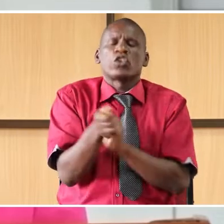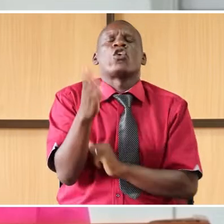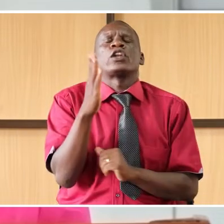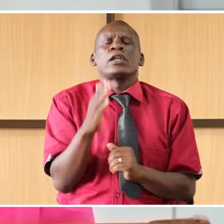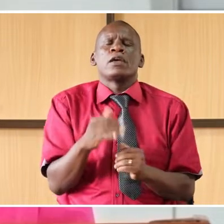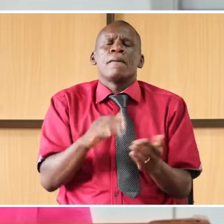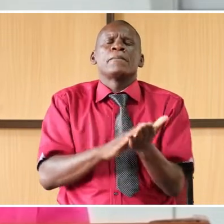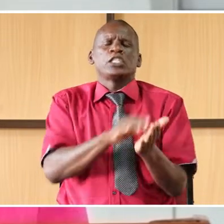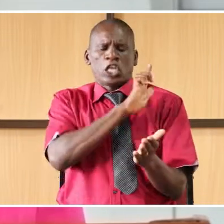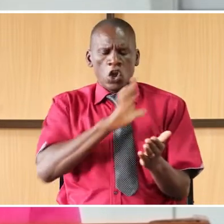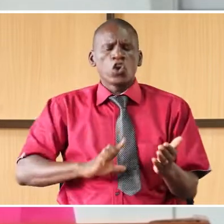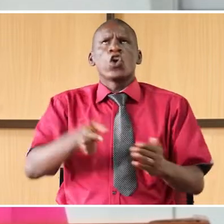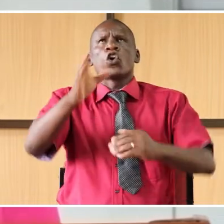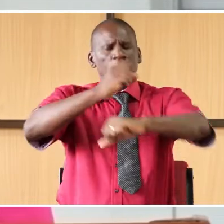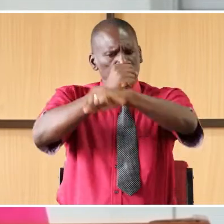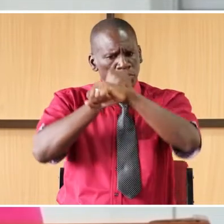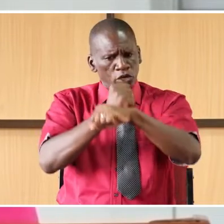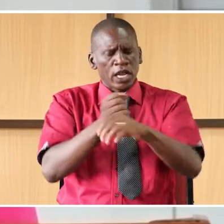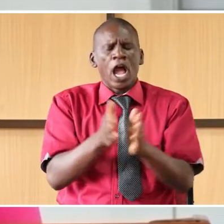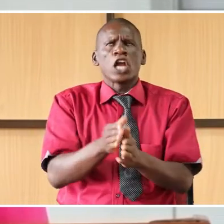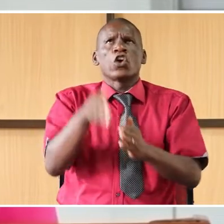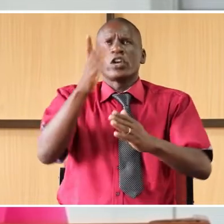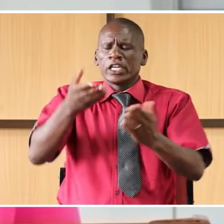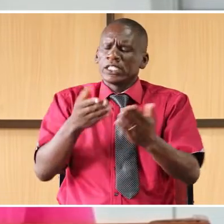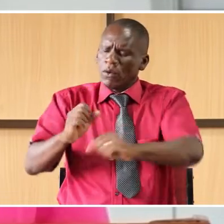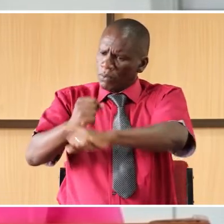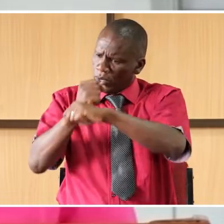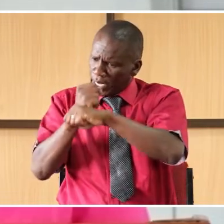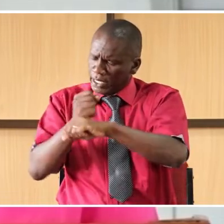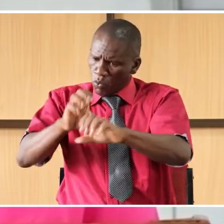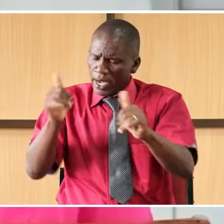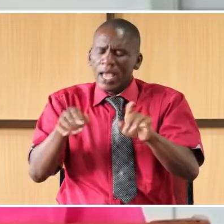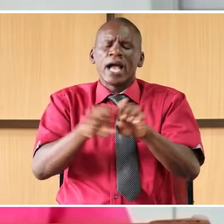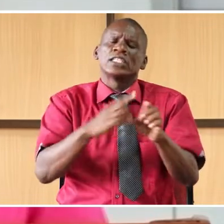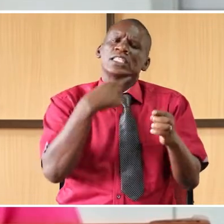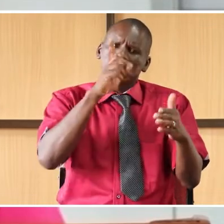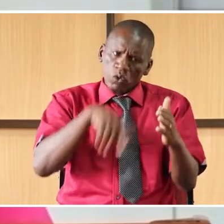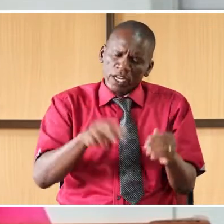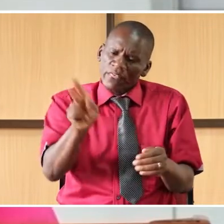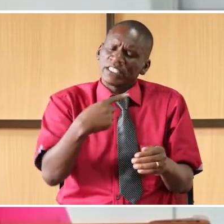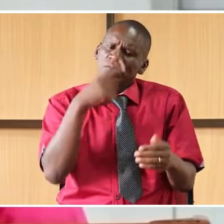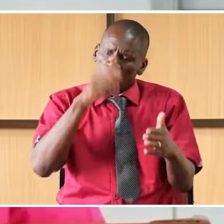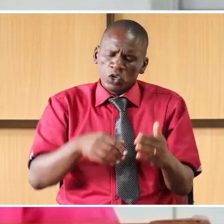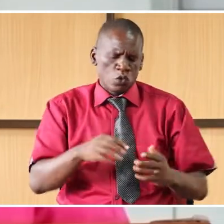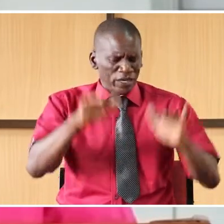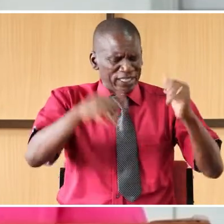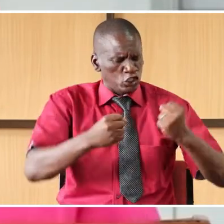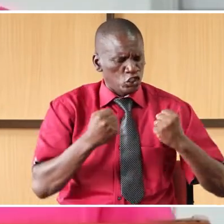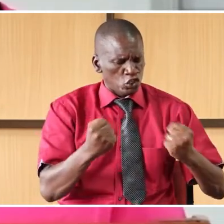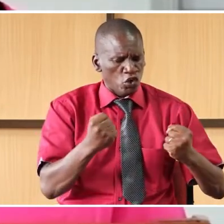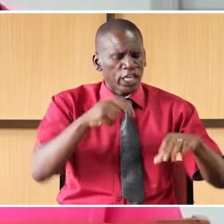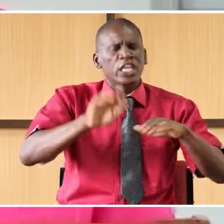Lord. God is our protector and he is our refuge. And as we see, he says, we will remain stable in